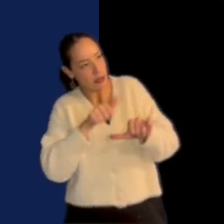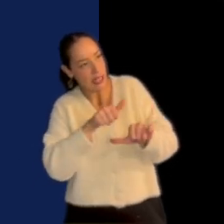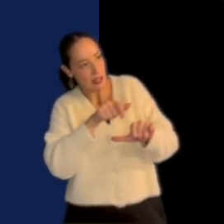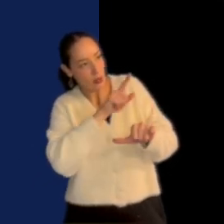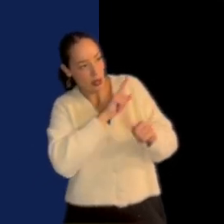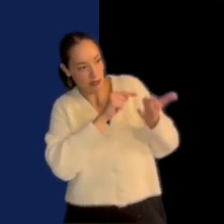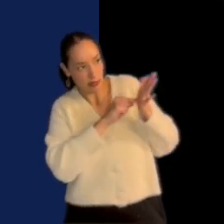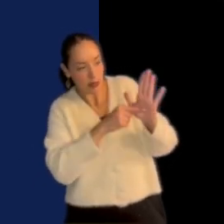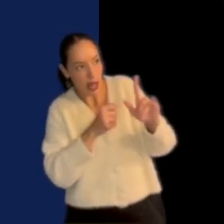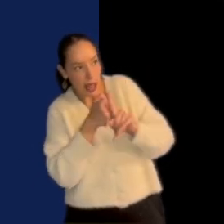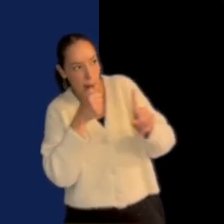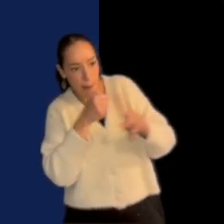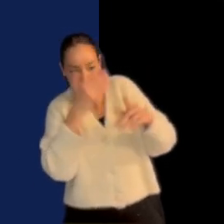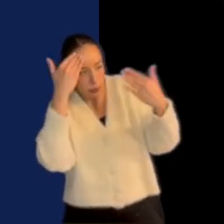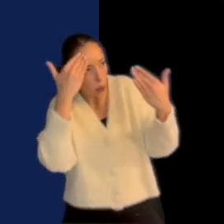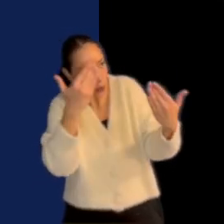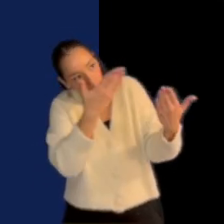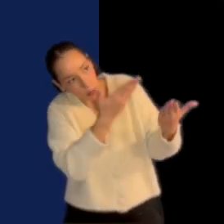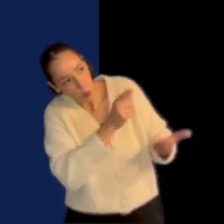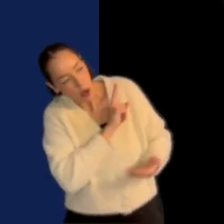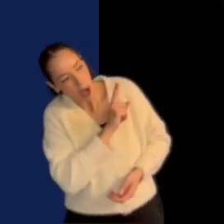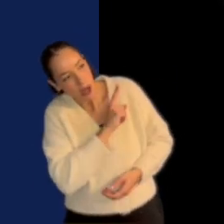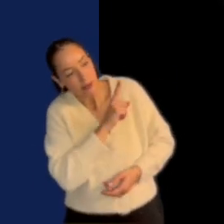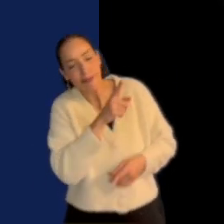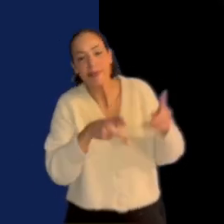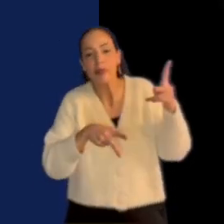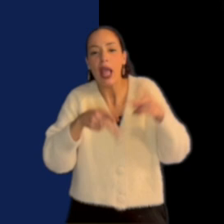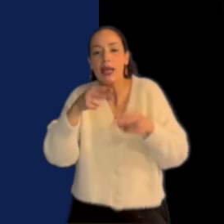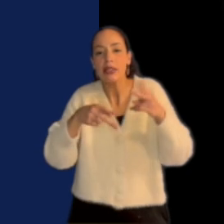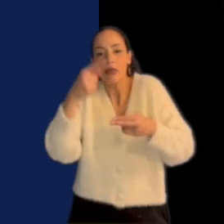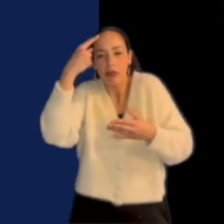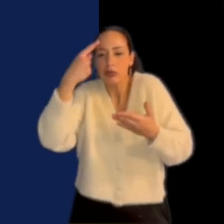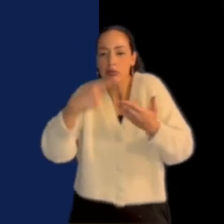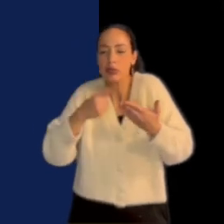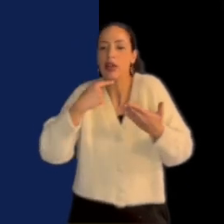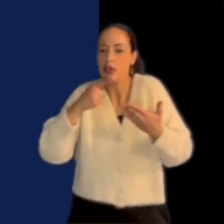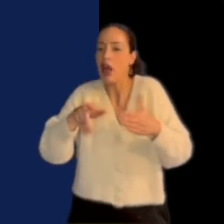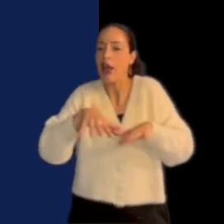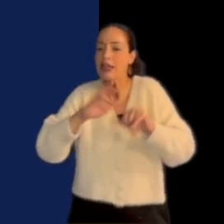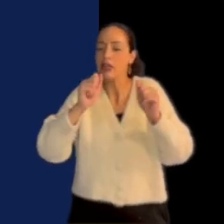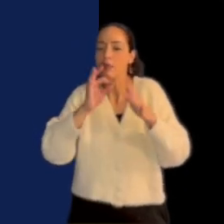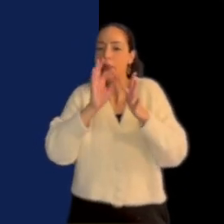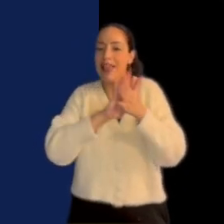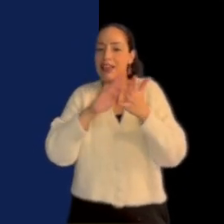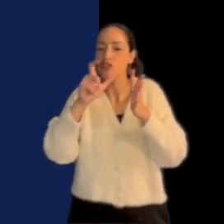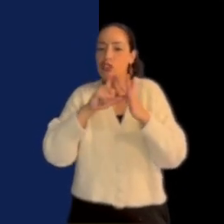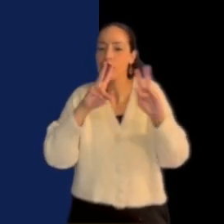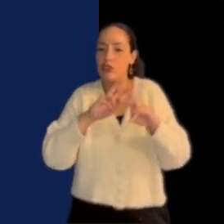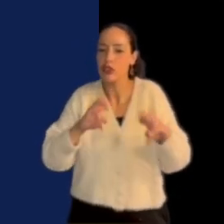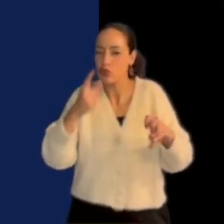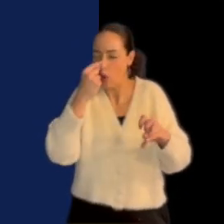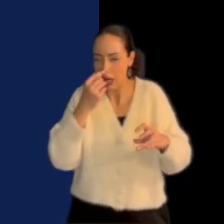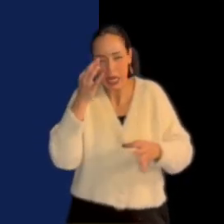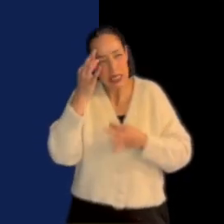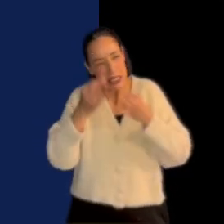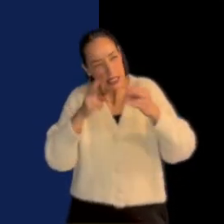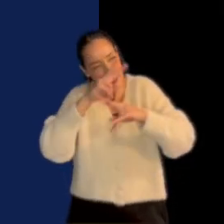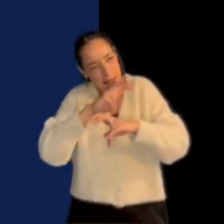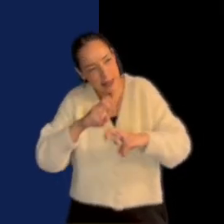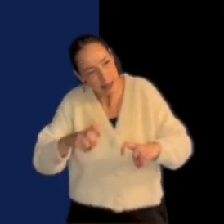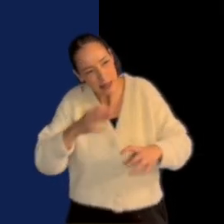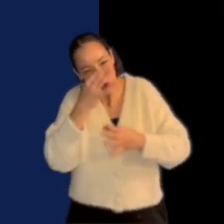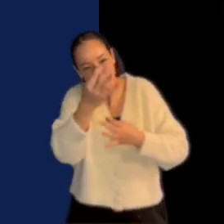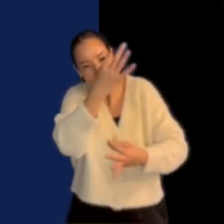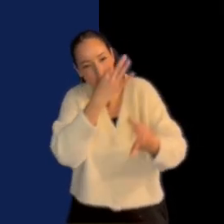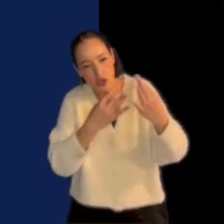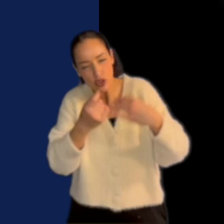The editor suggested that I consider engaging in doctoral level research so that I might examine these questions for myself. So, in 2016, I